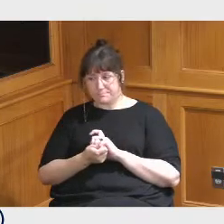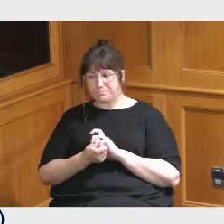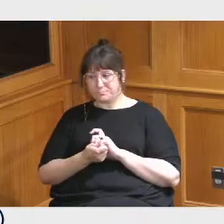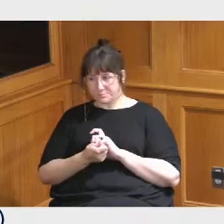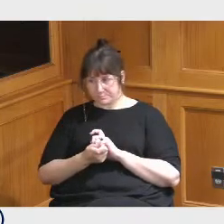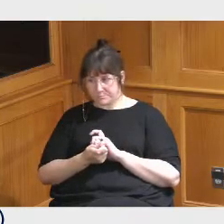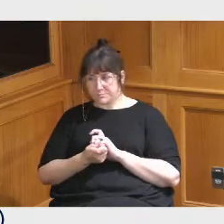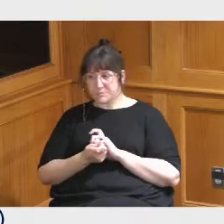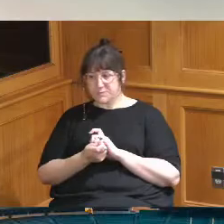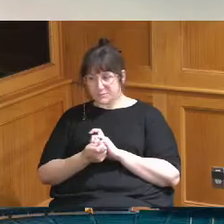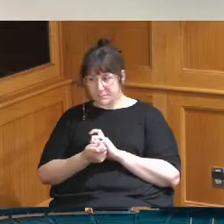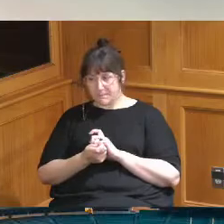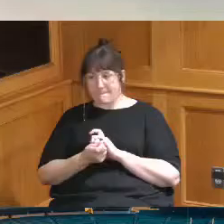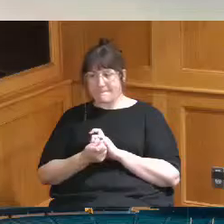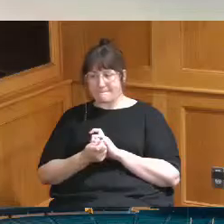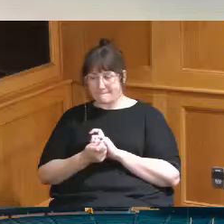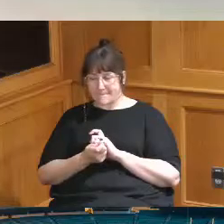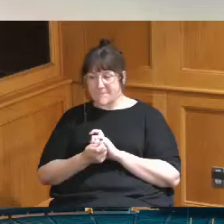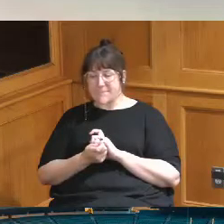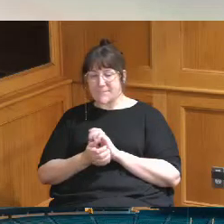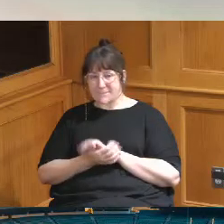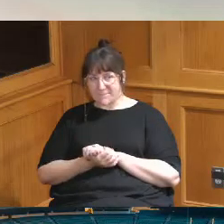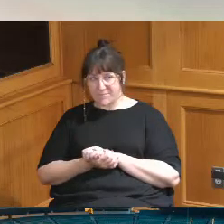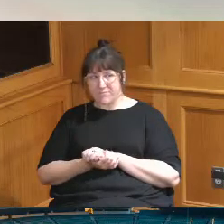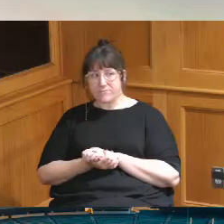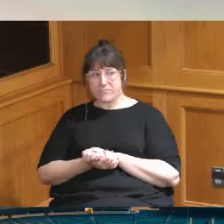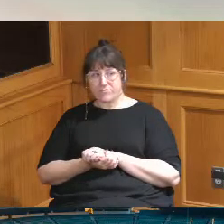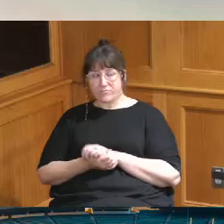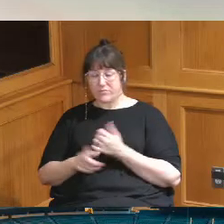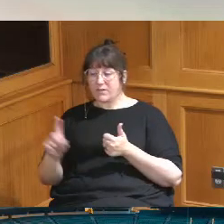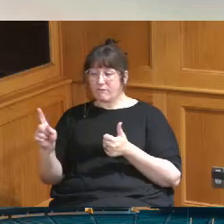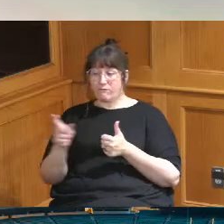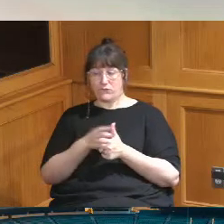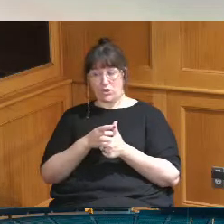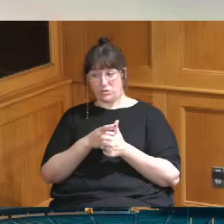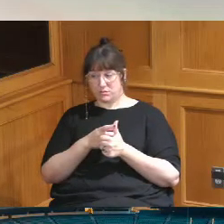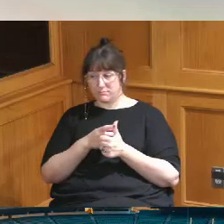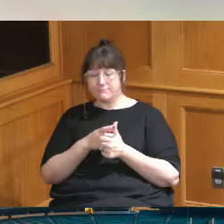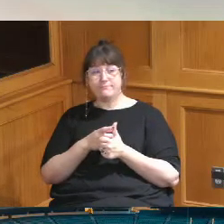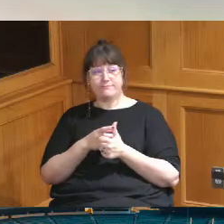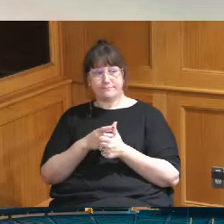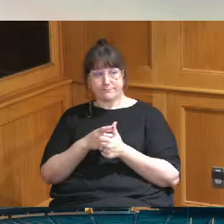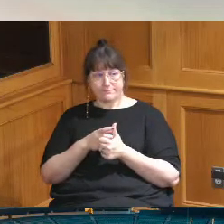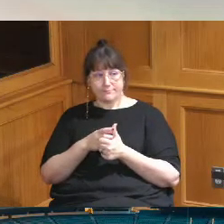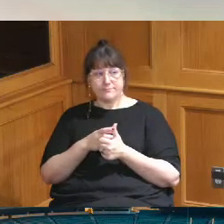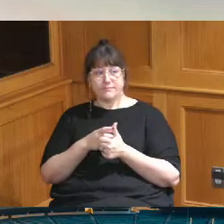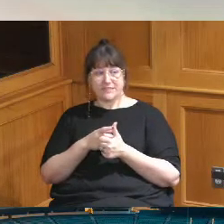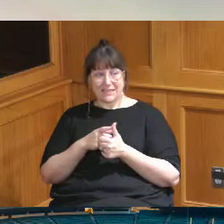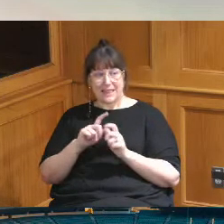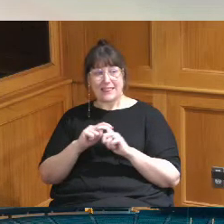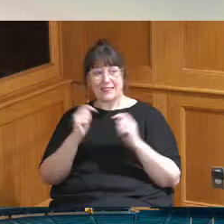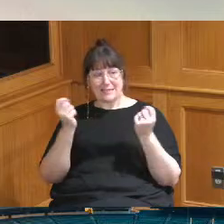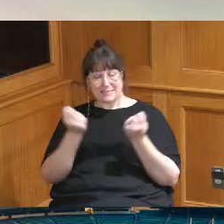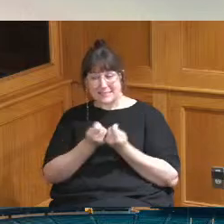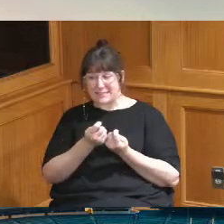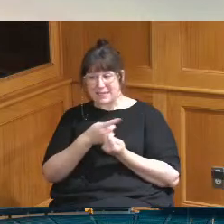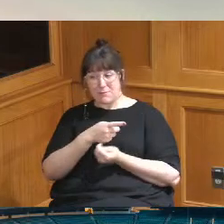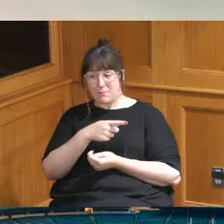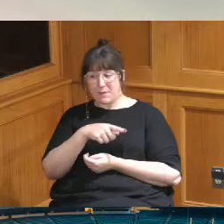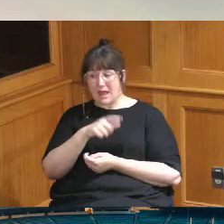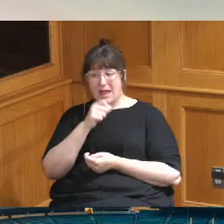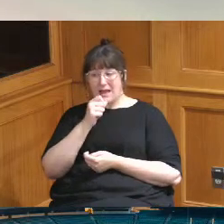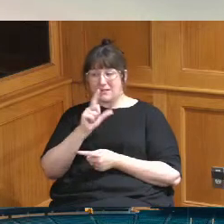smarter and better deal for the community. First, under the original lease, the team had not paid